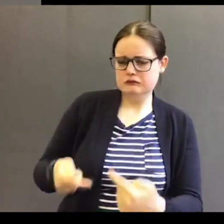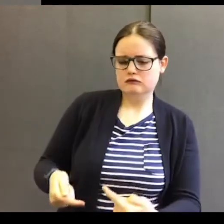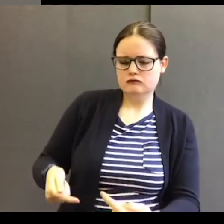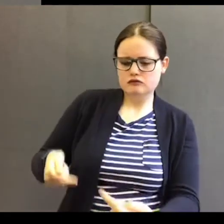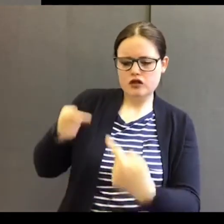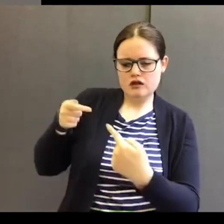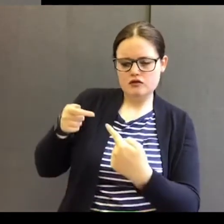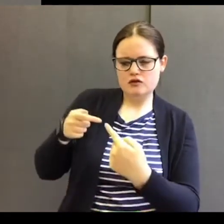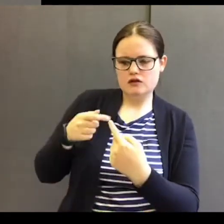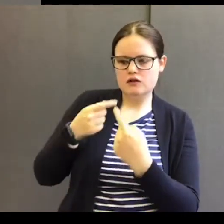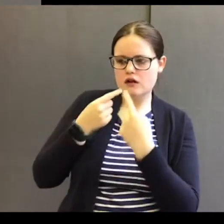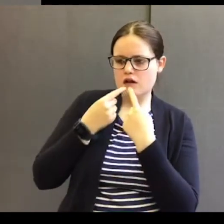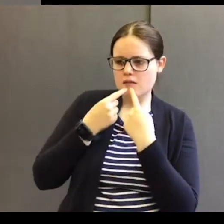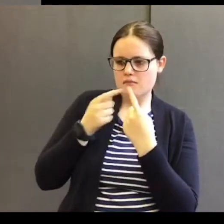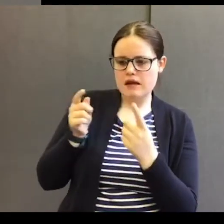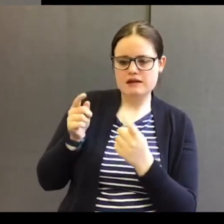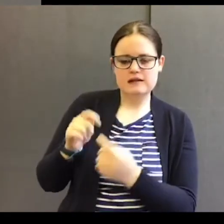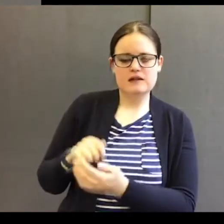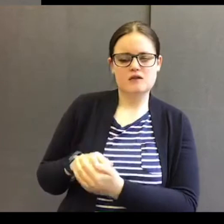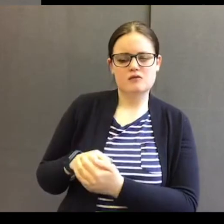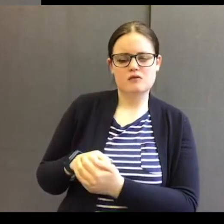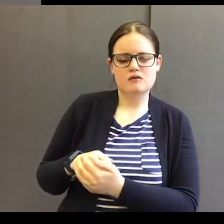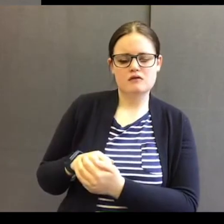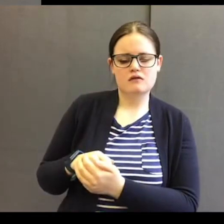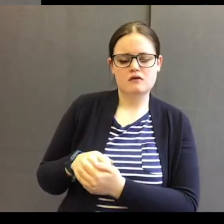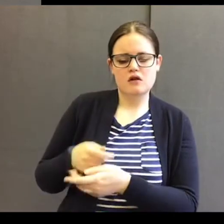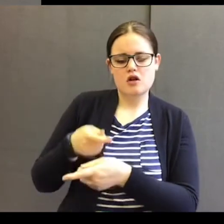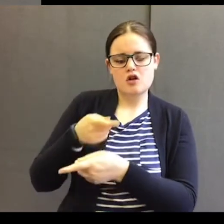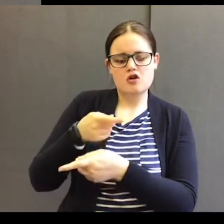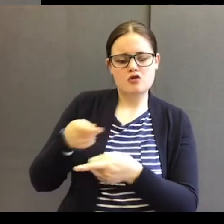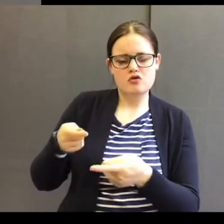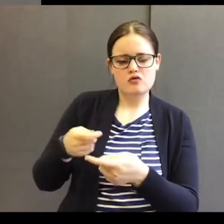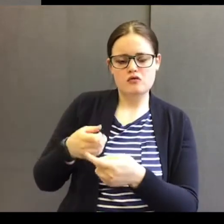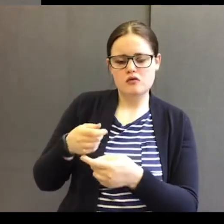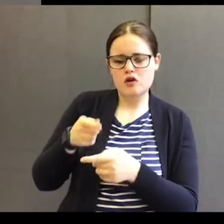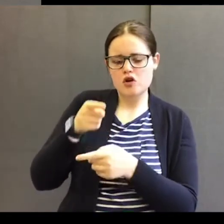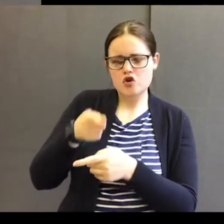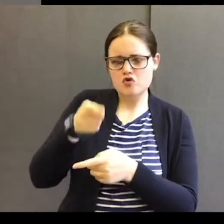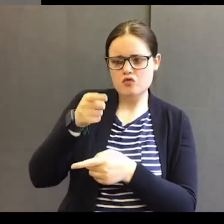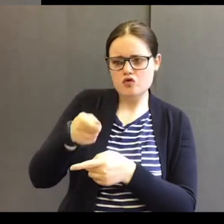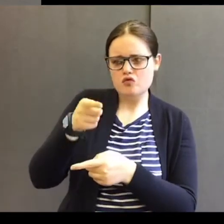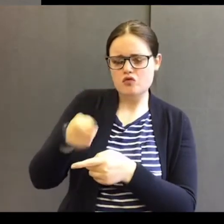convicting, challenging, personal message.